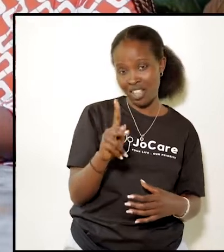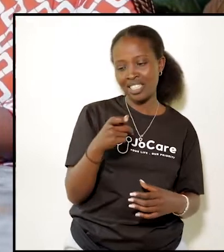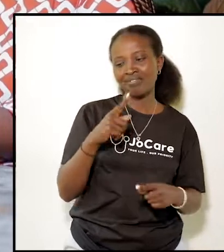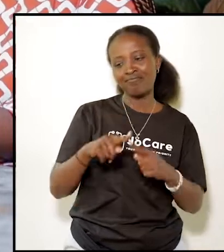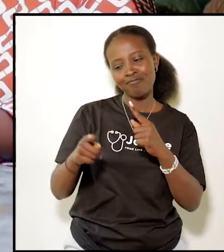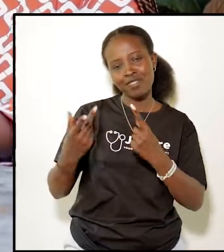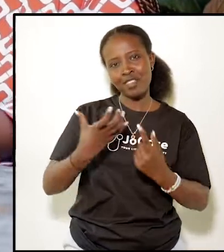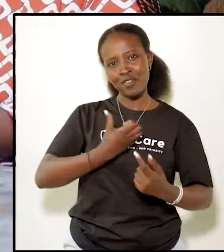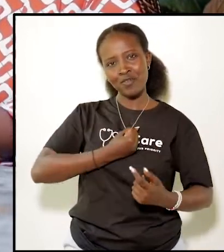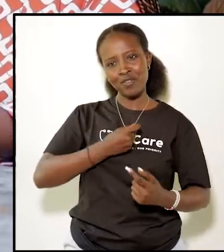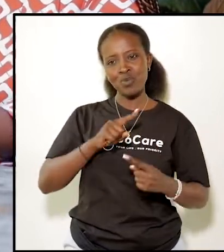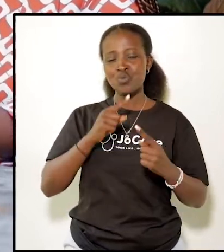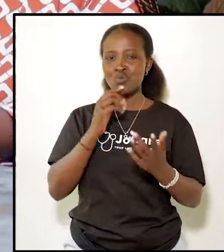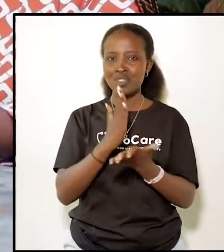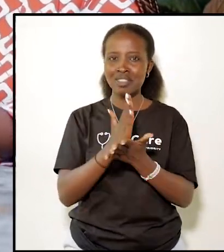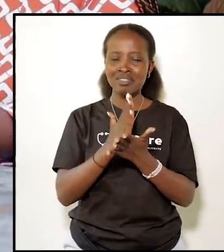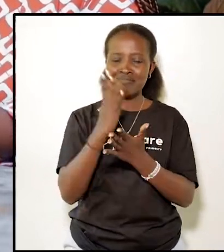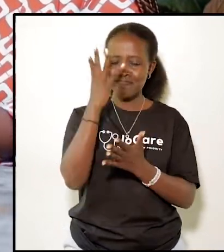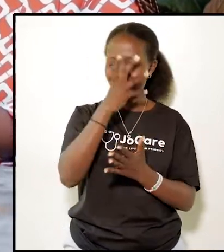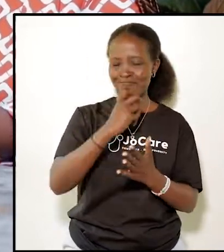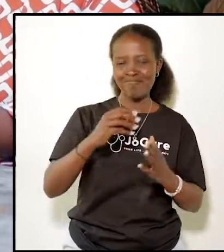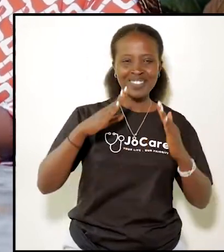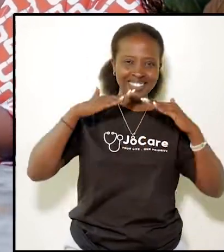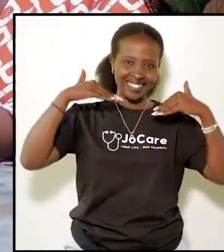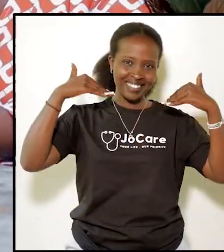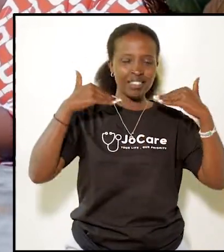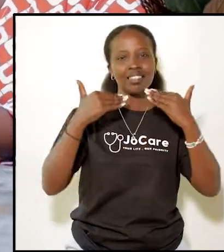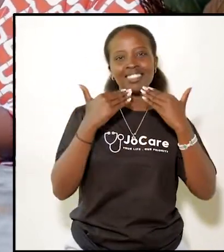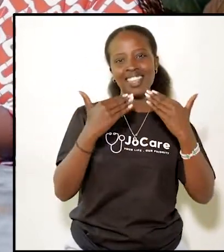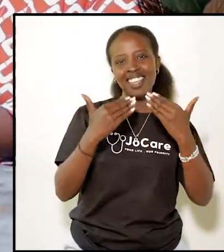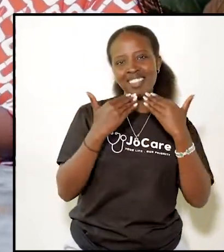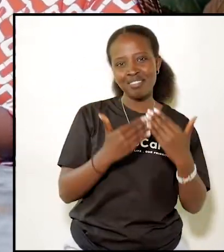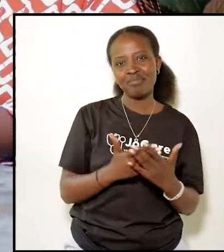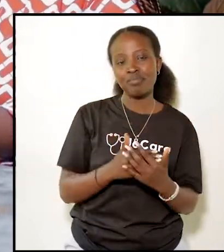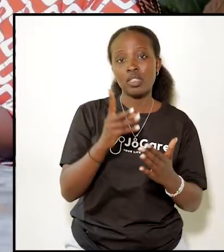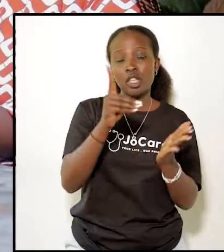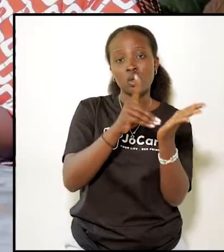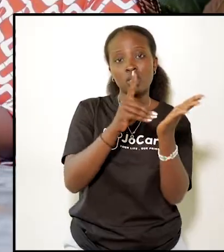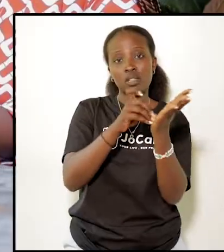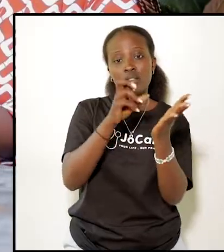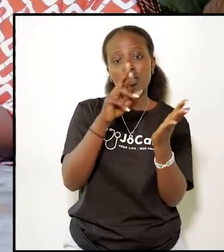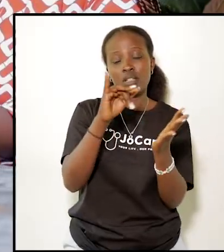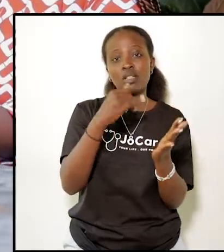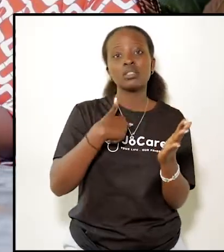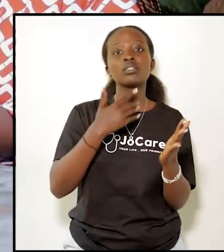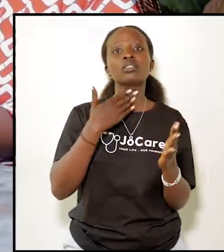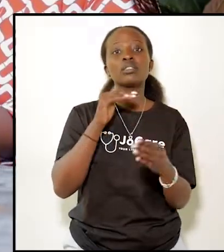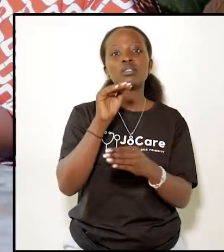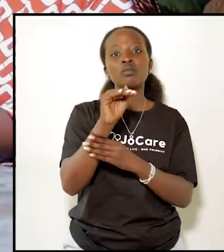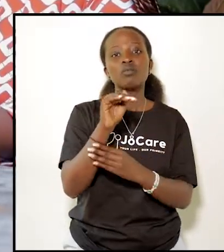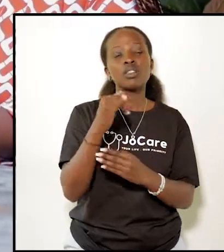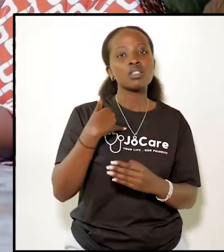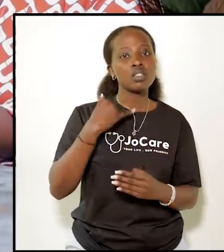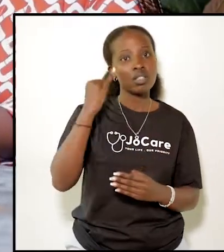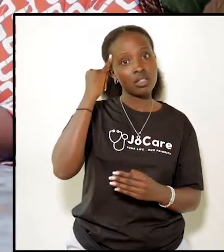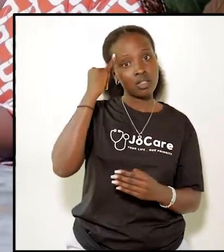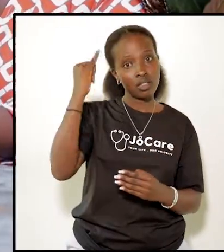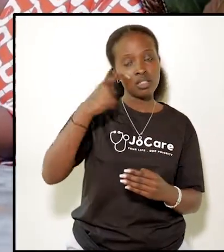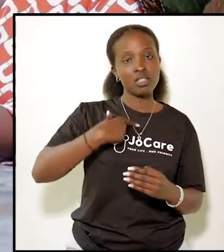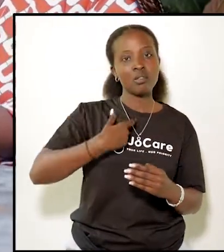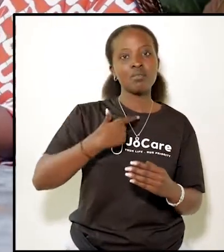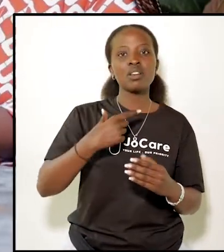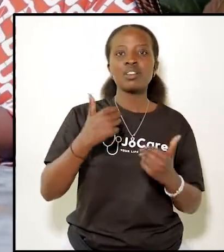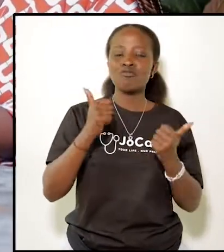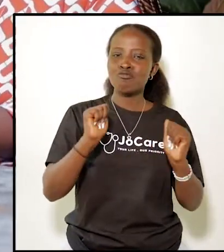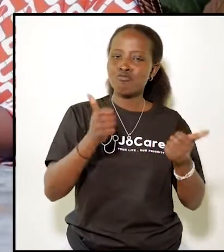Yes, that is, you have a good, beautiful smile. Thank you. So, Dr. Lee, me too, I'm going to say Dr. Lee, I think